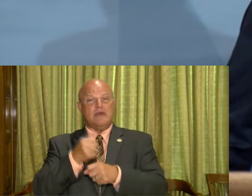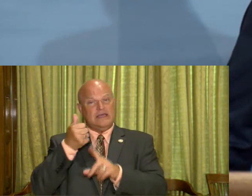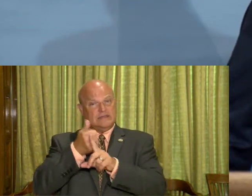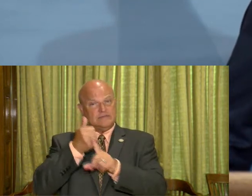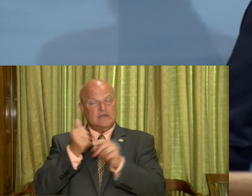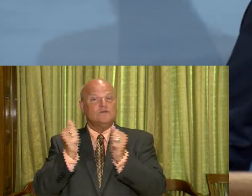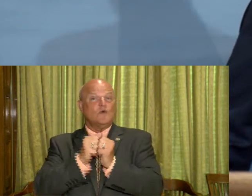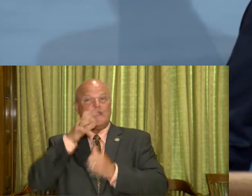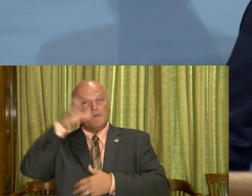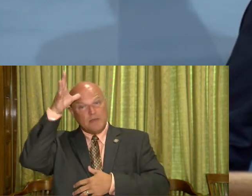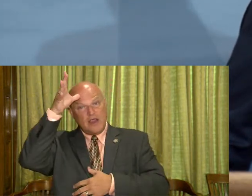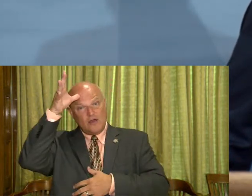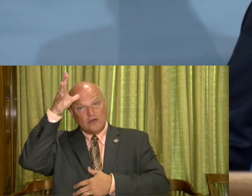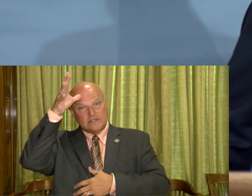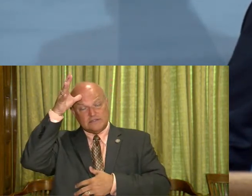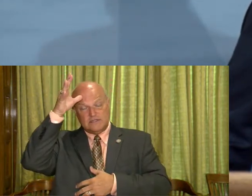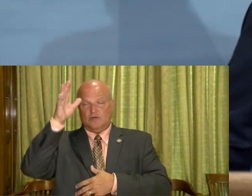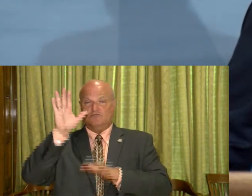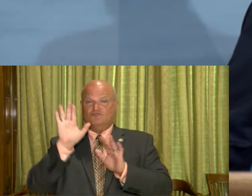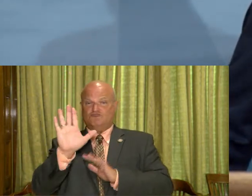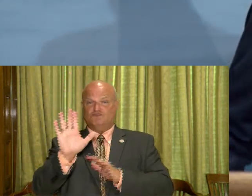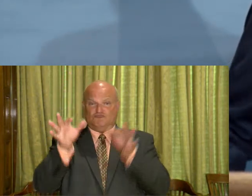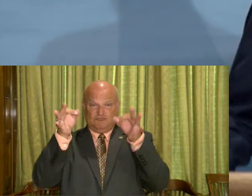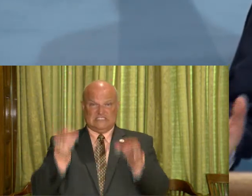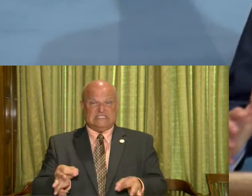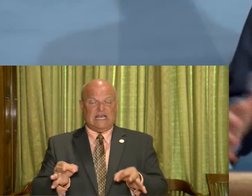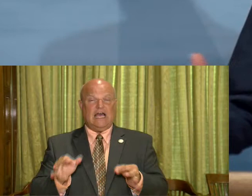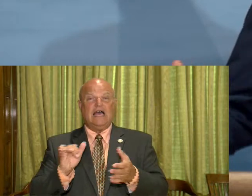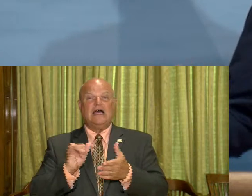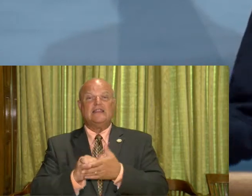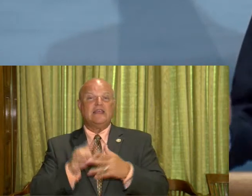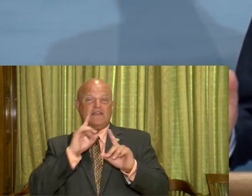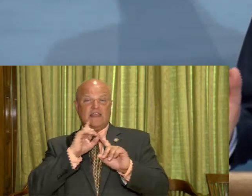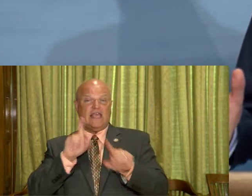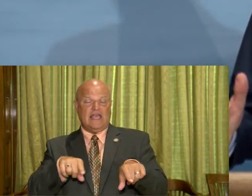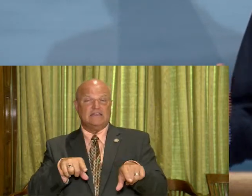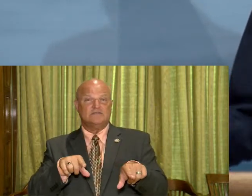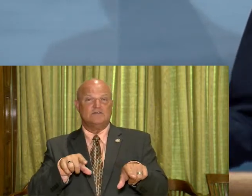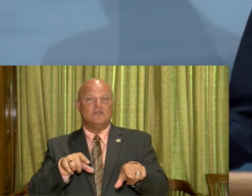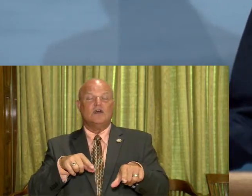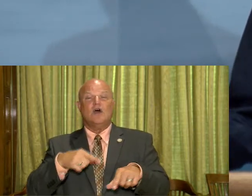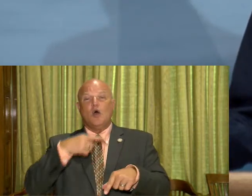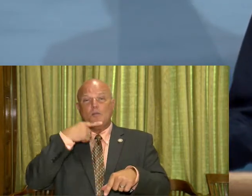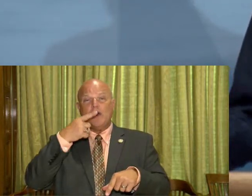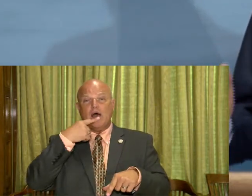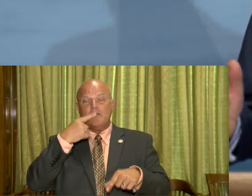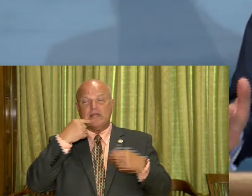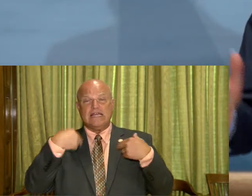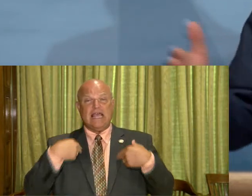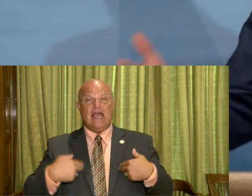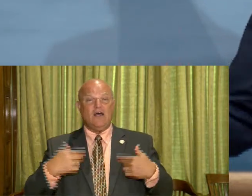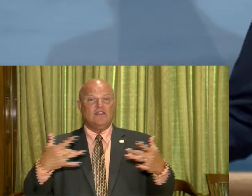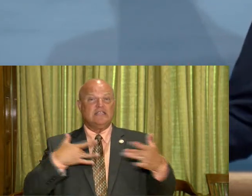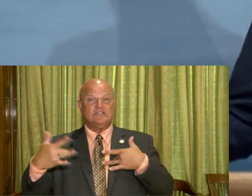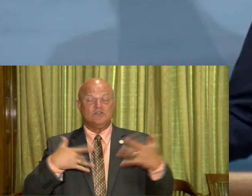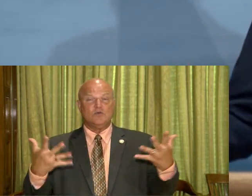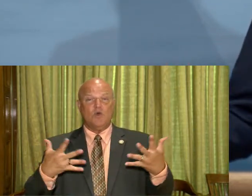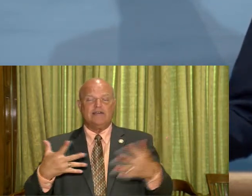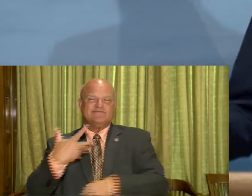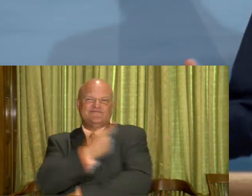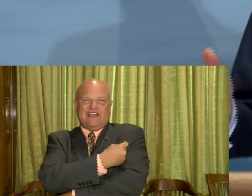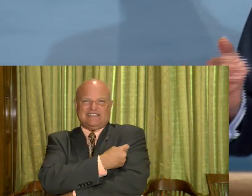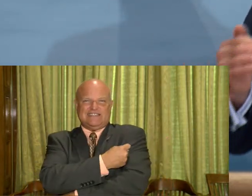their parents or individually, that the answer to the public health concerns is simply to get